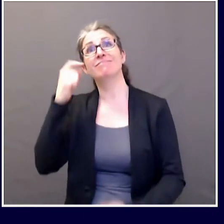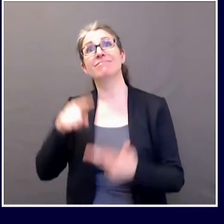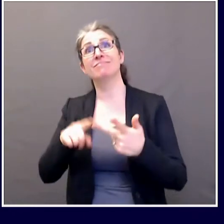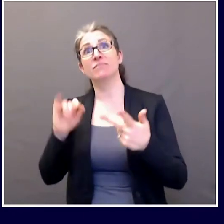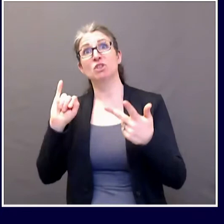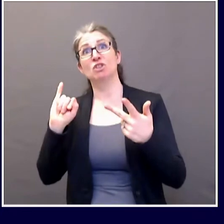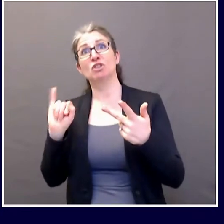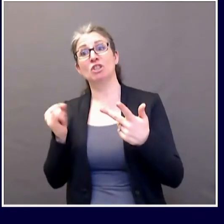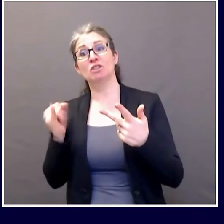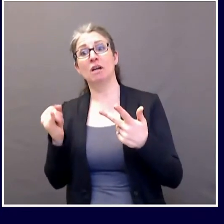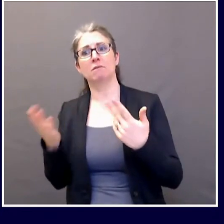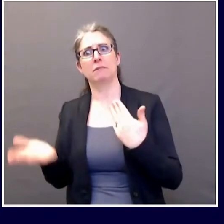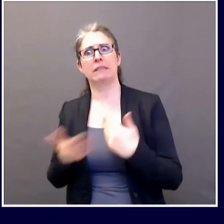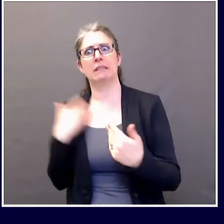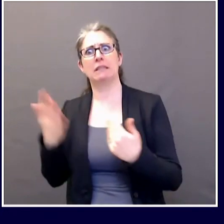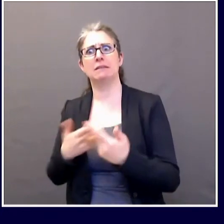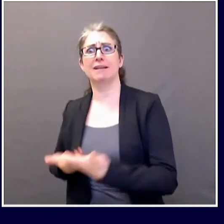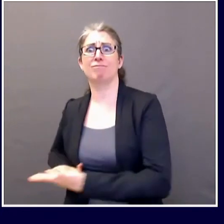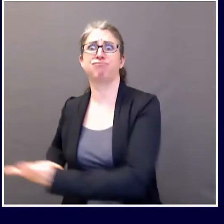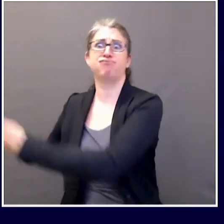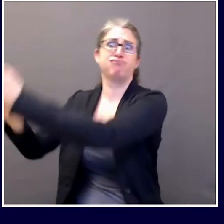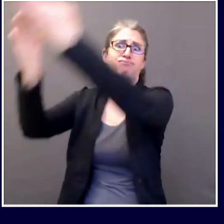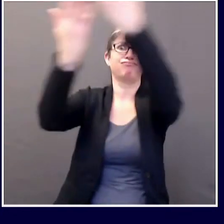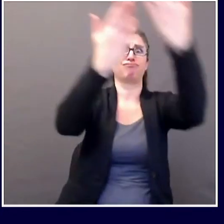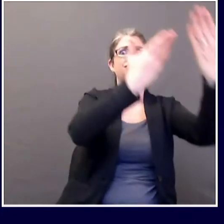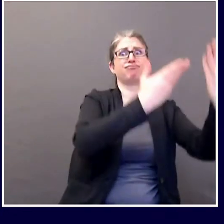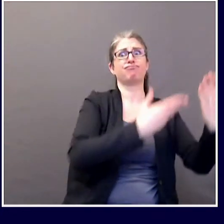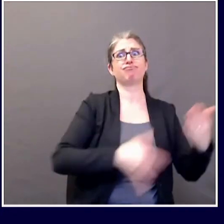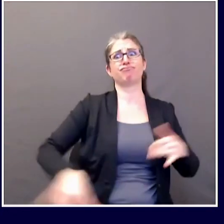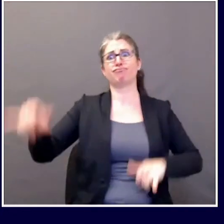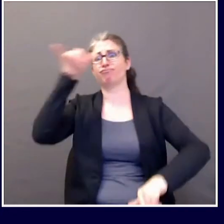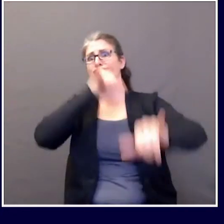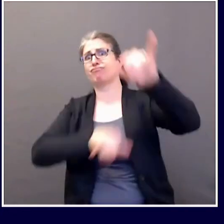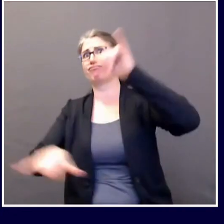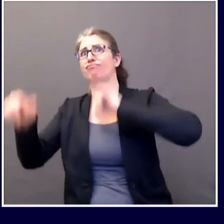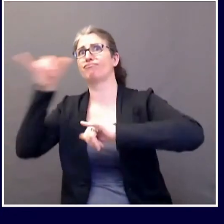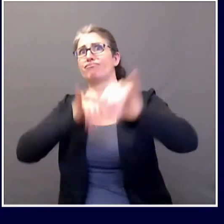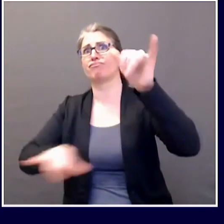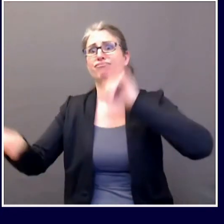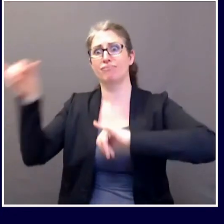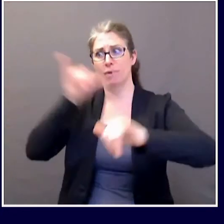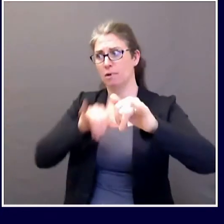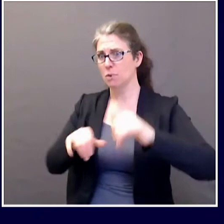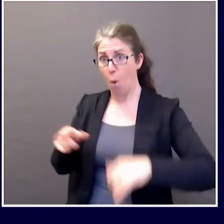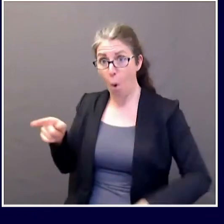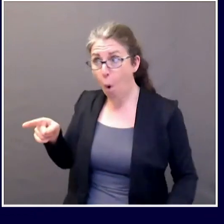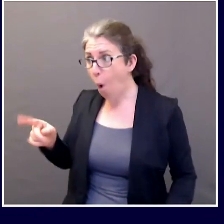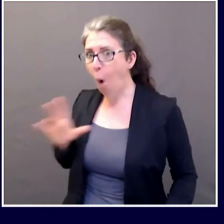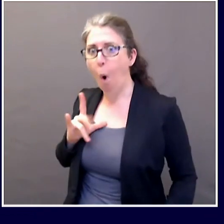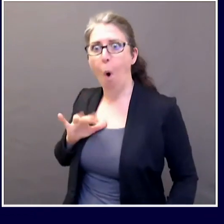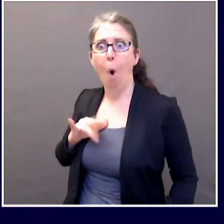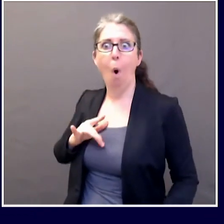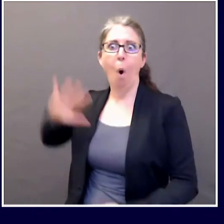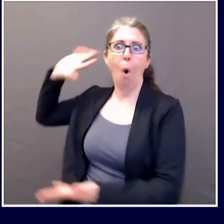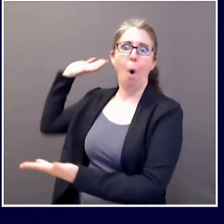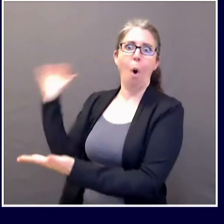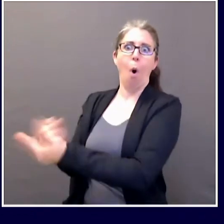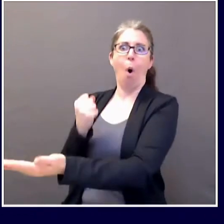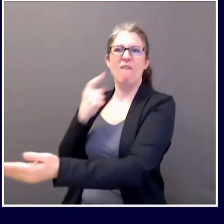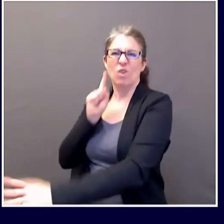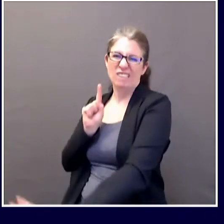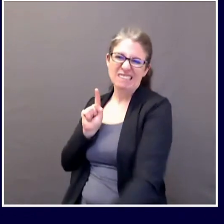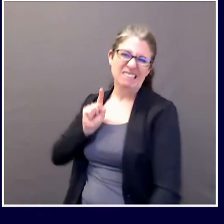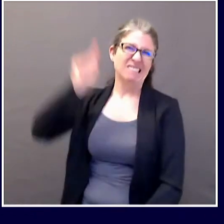that. We're planning to deploy the J&J vaccine not by population, but by the type of folks that are using